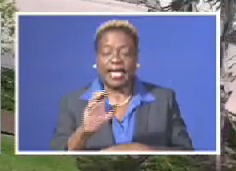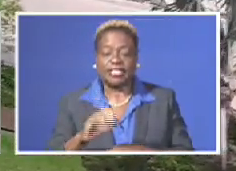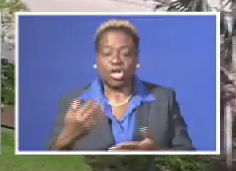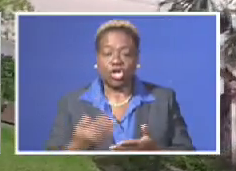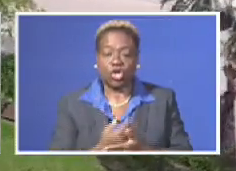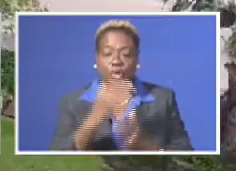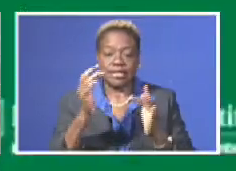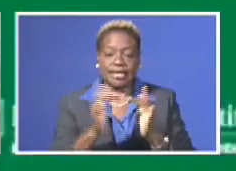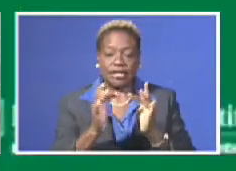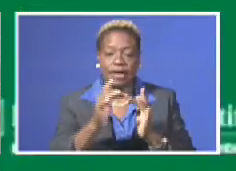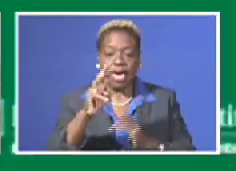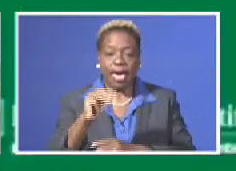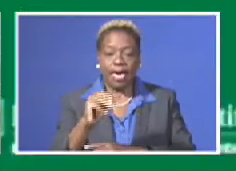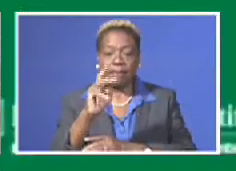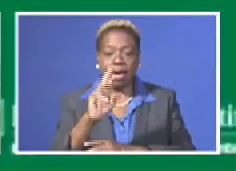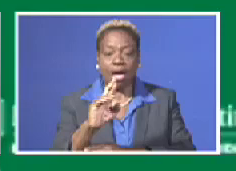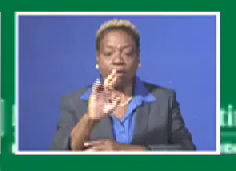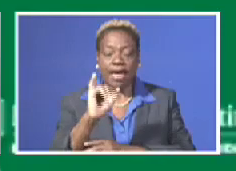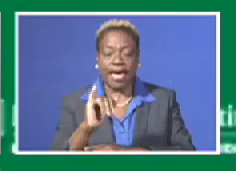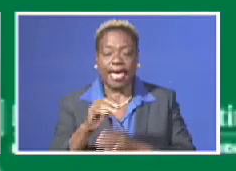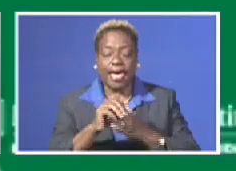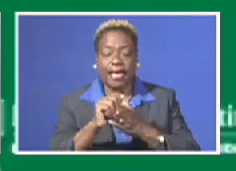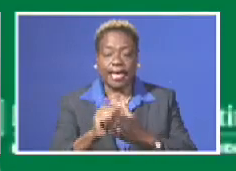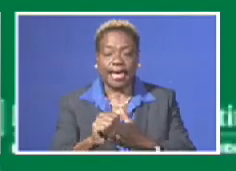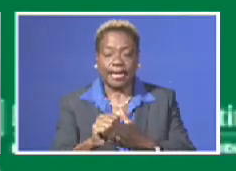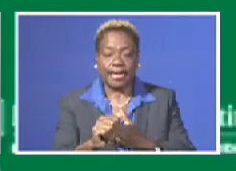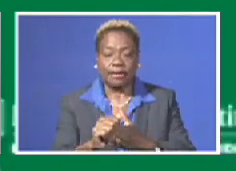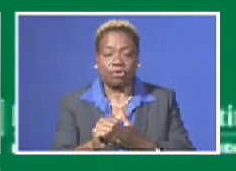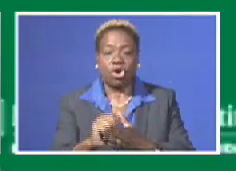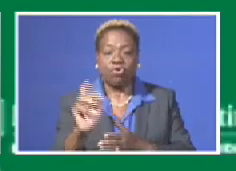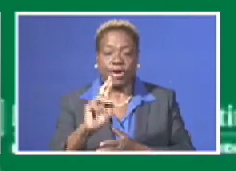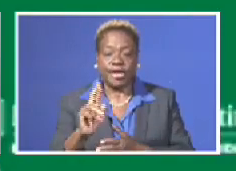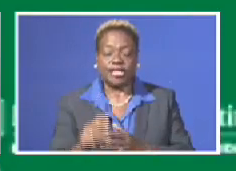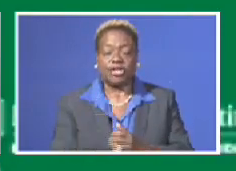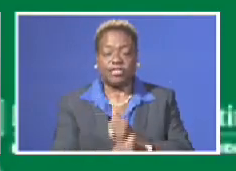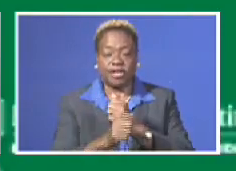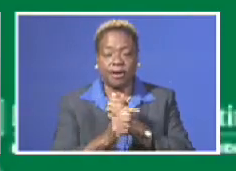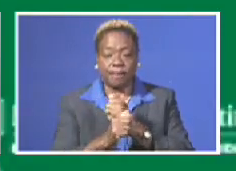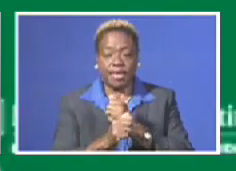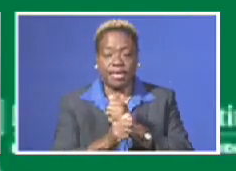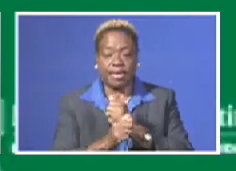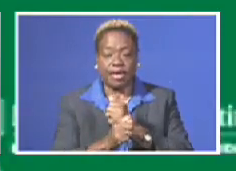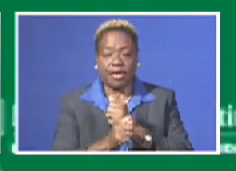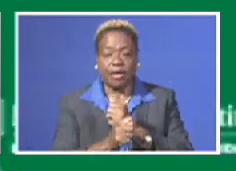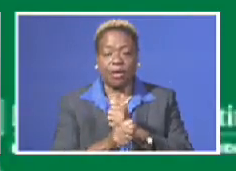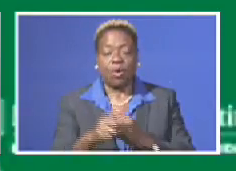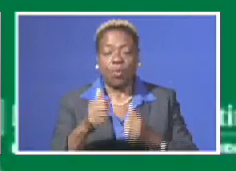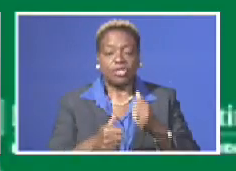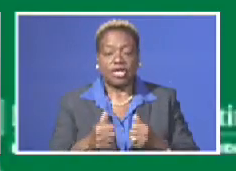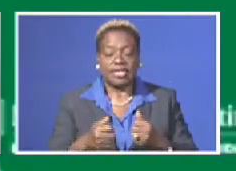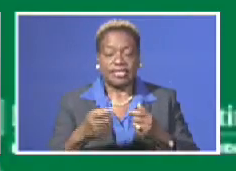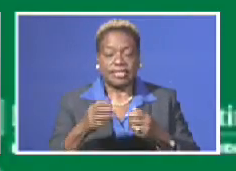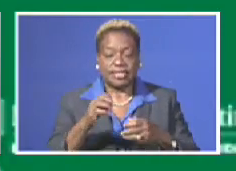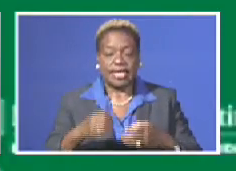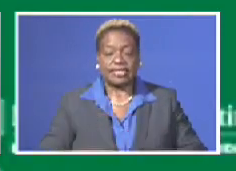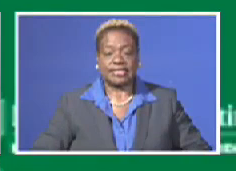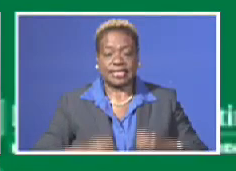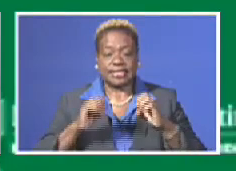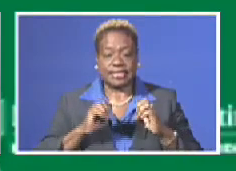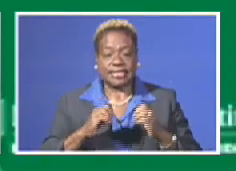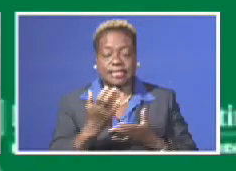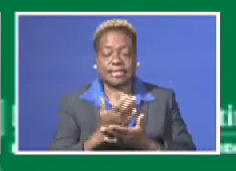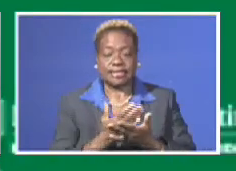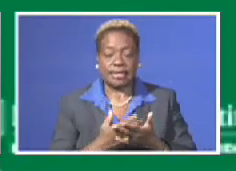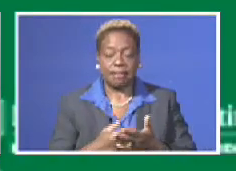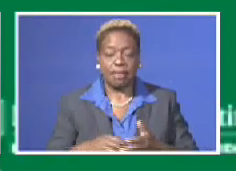technology called MRI-guided radiation therapy, which exists in certain treatment machines that are in